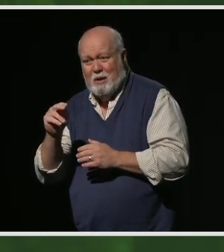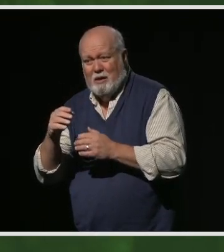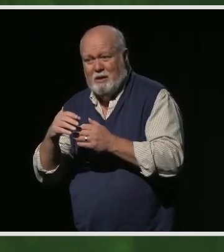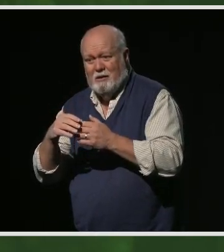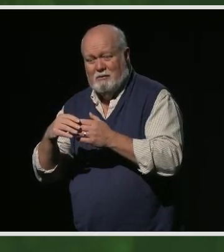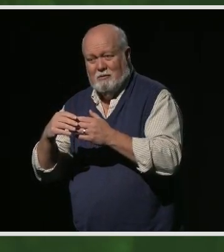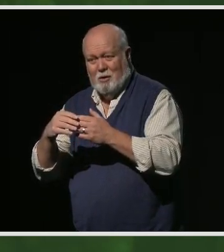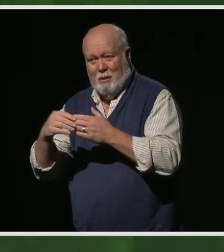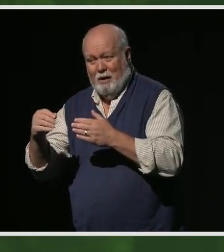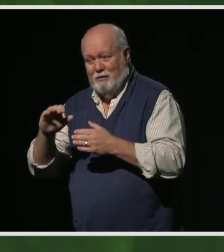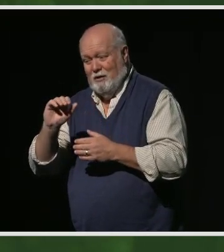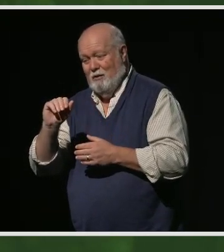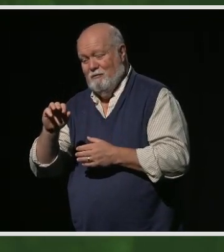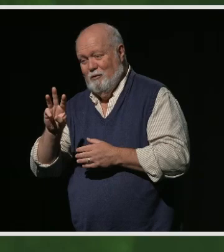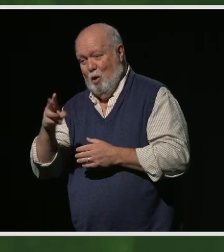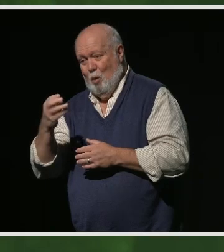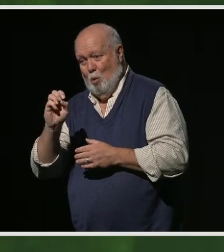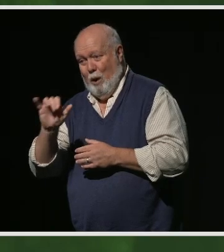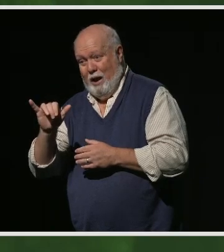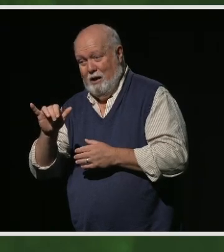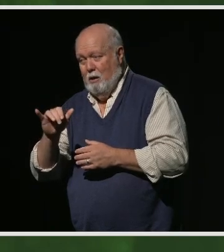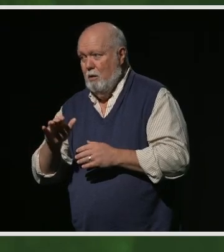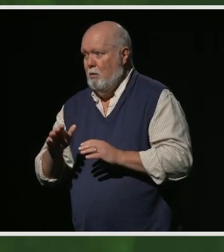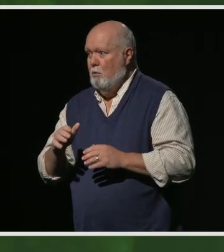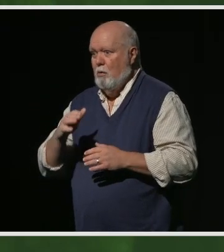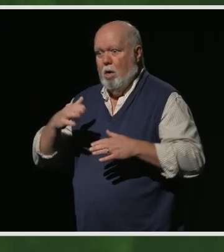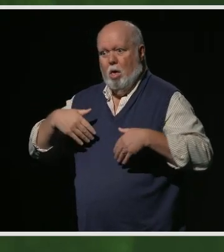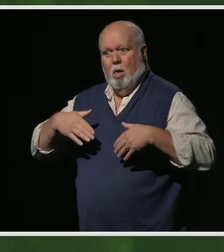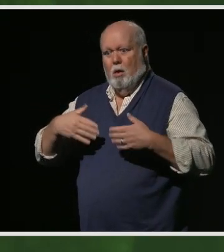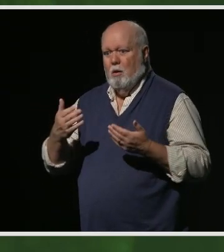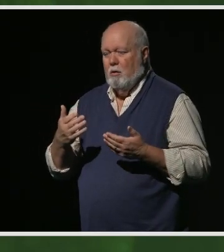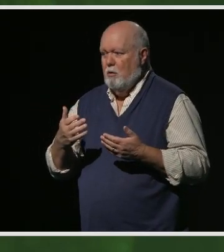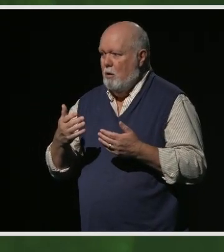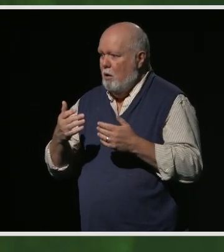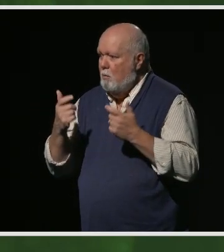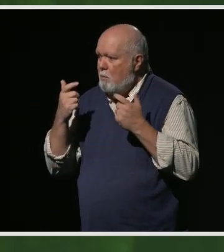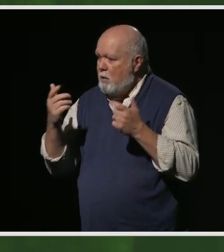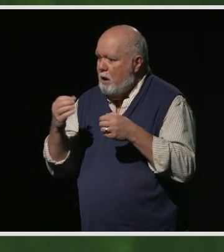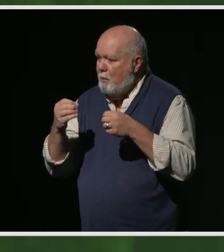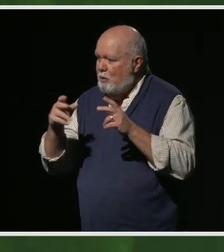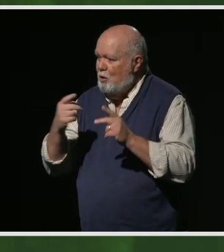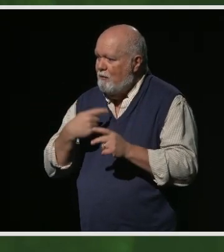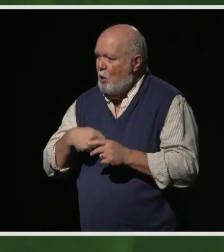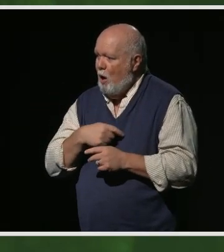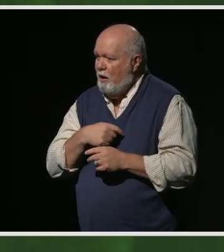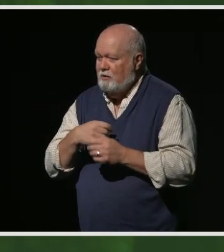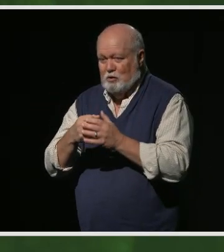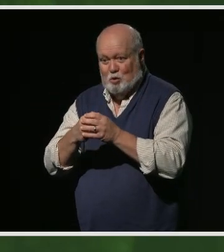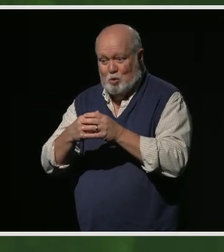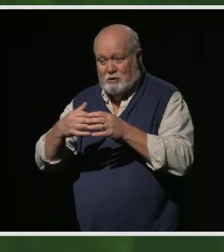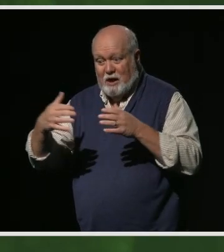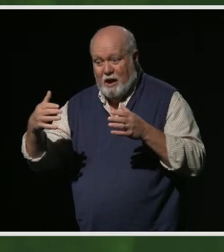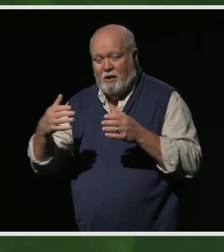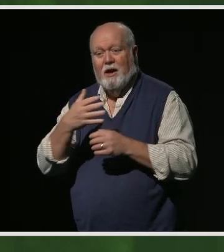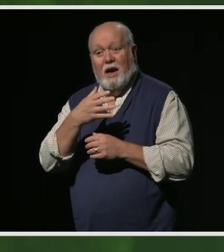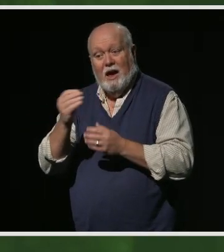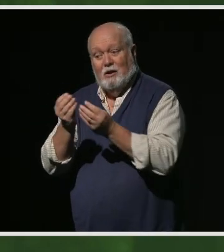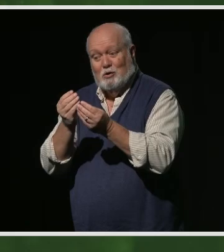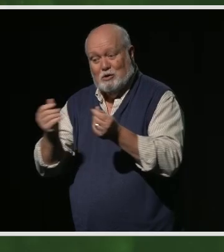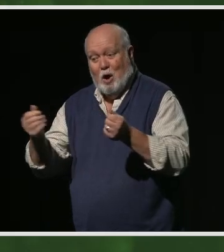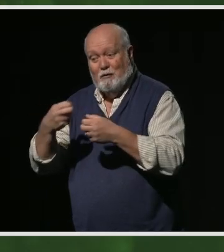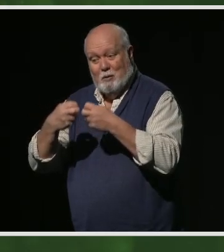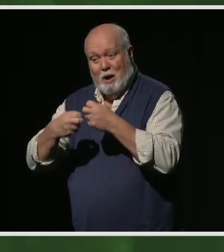didn't. This is a huge opportunity for us to scale our product, and also a huge opportunity to solve a real problem in the region. So